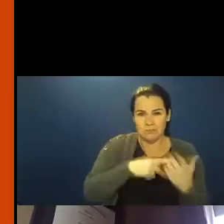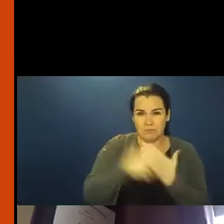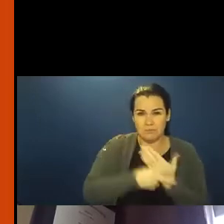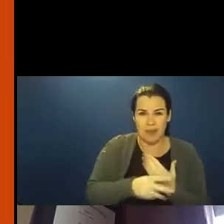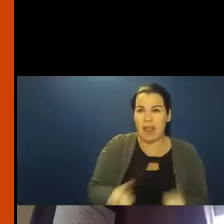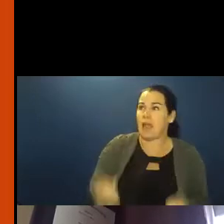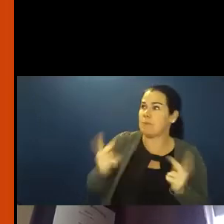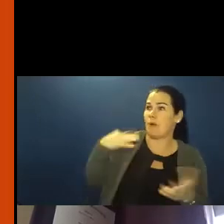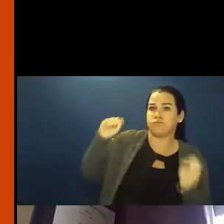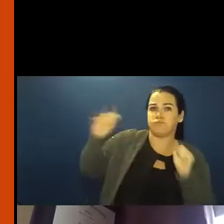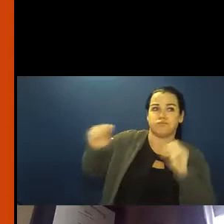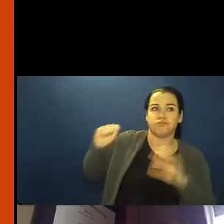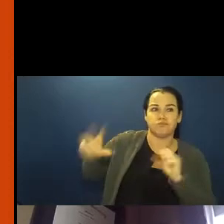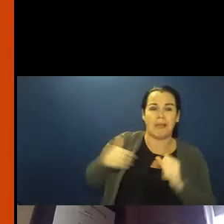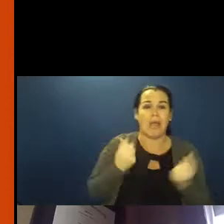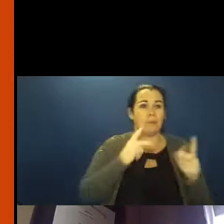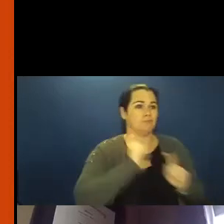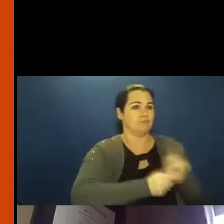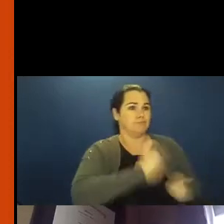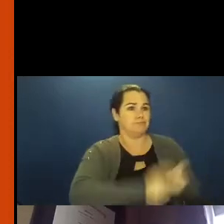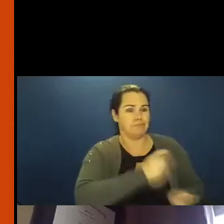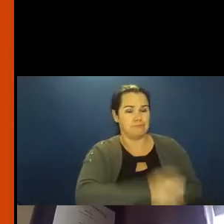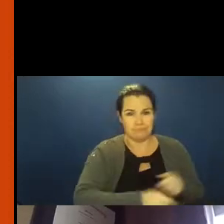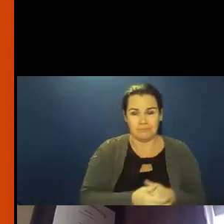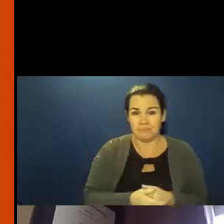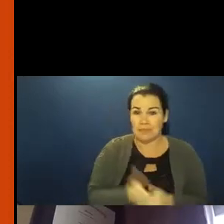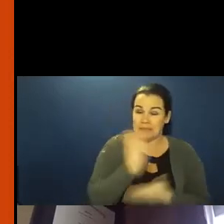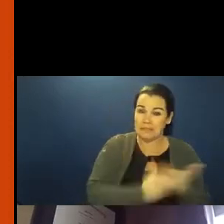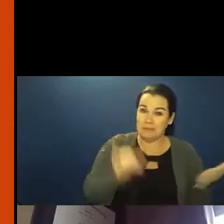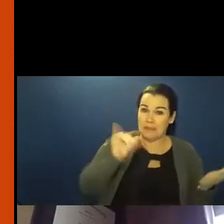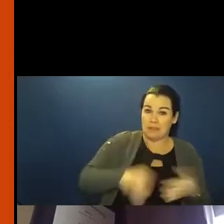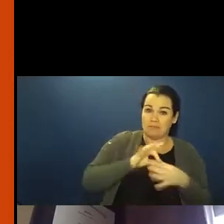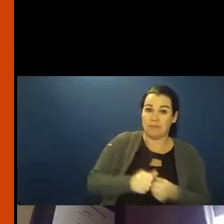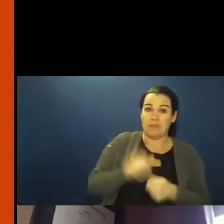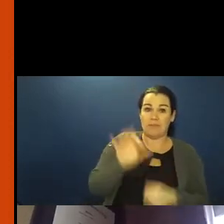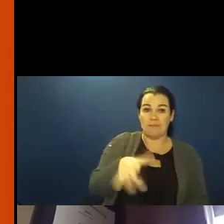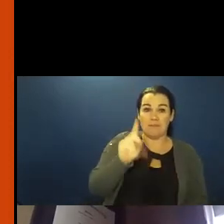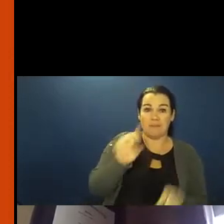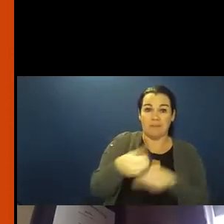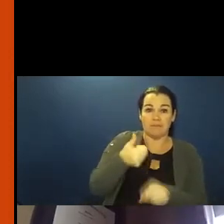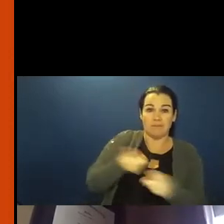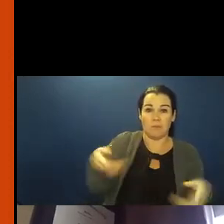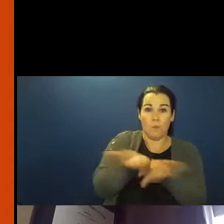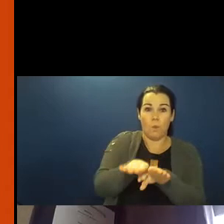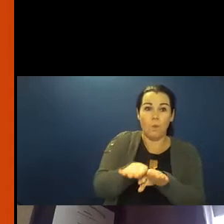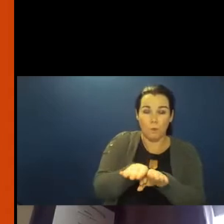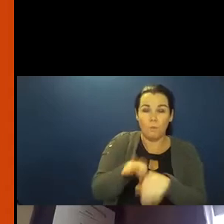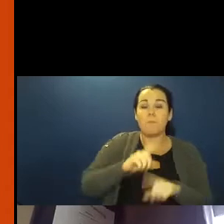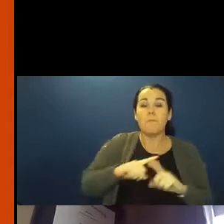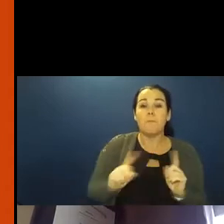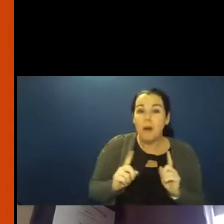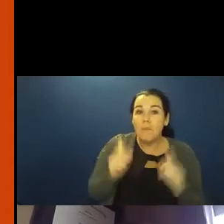of applications and awards. And some of these may relate to field offices being closed, but it could also relate to